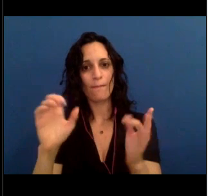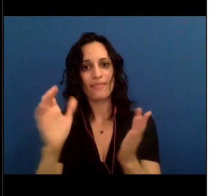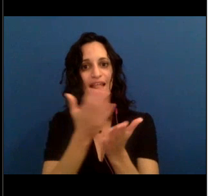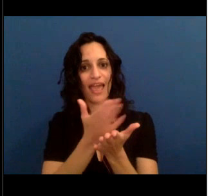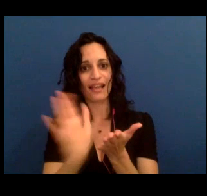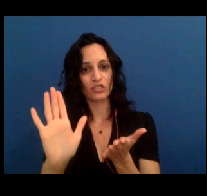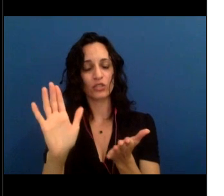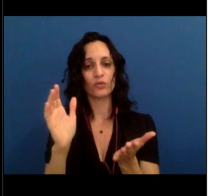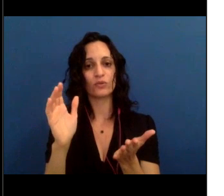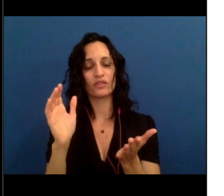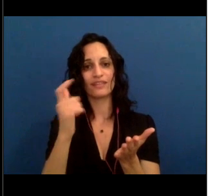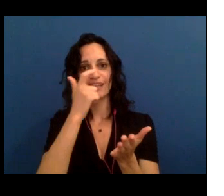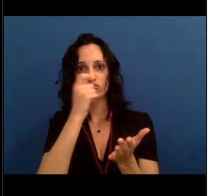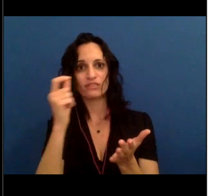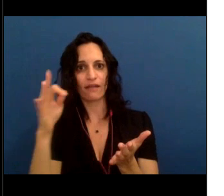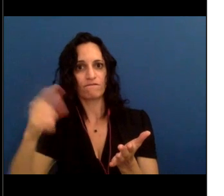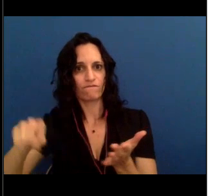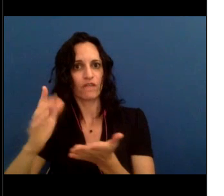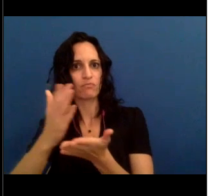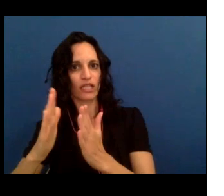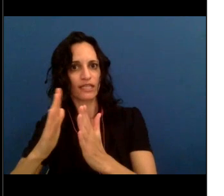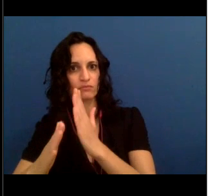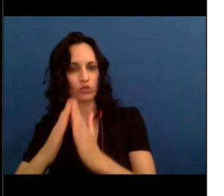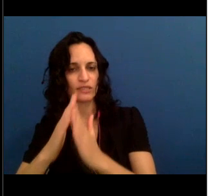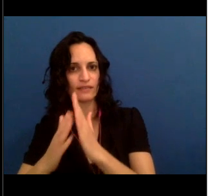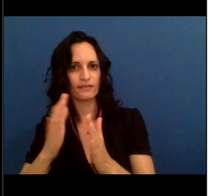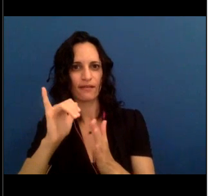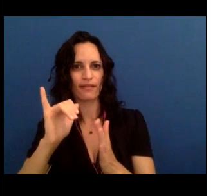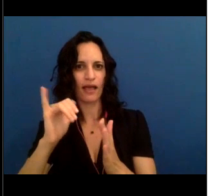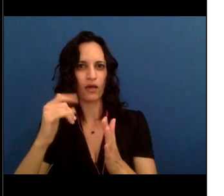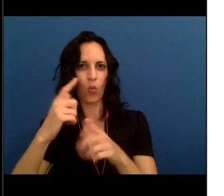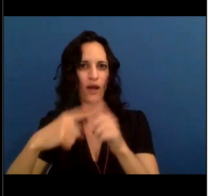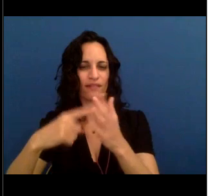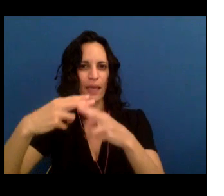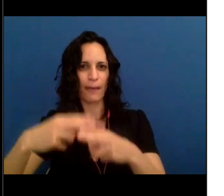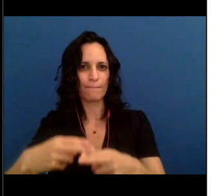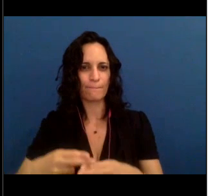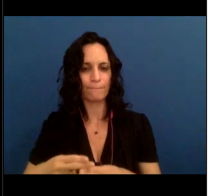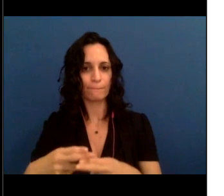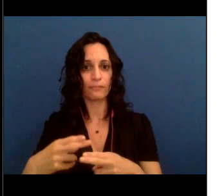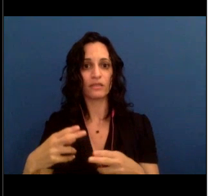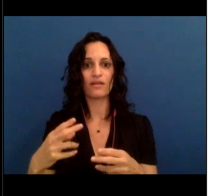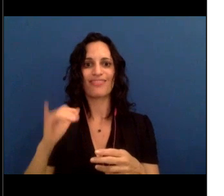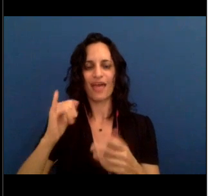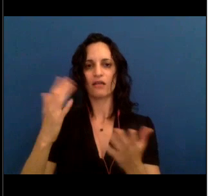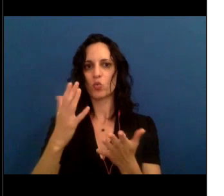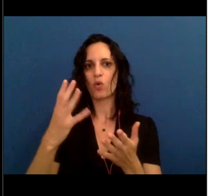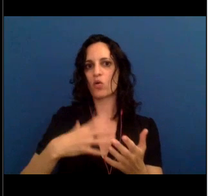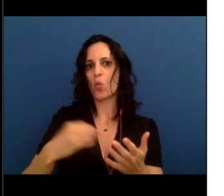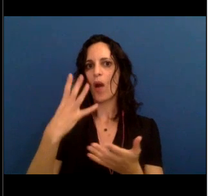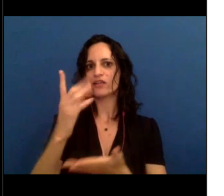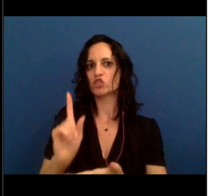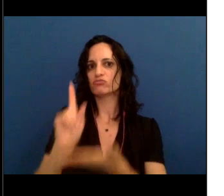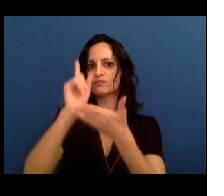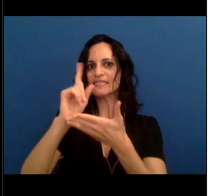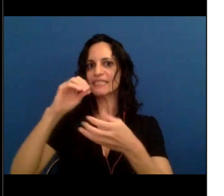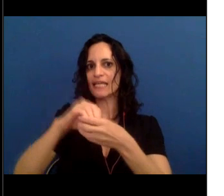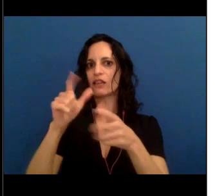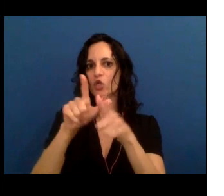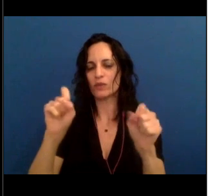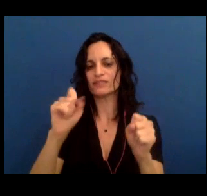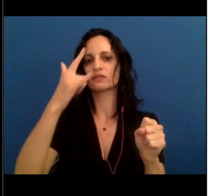of marginalized communities, such as those I've listed, is what white supremacy in linguistics looks like, which what I